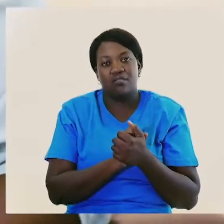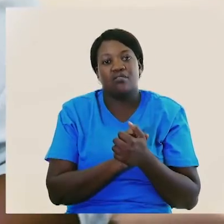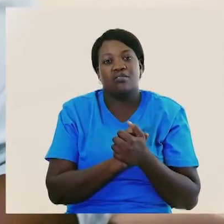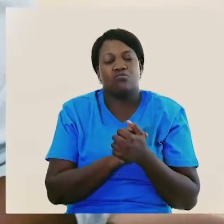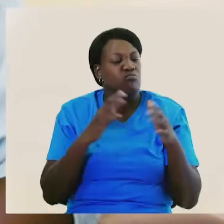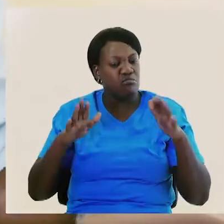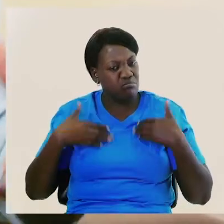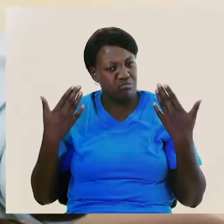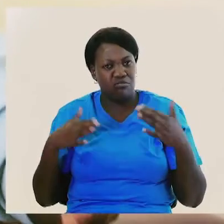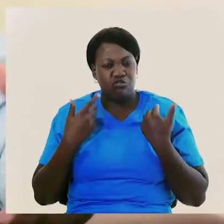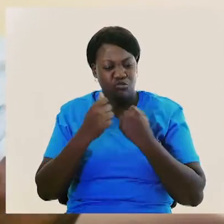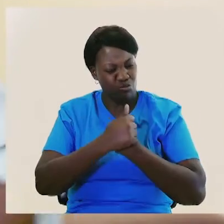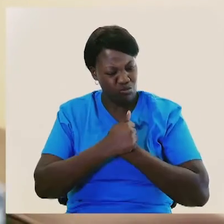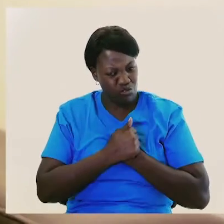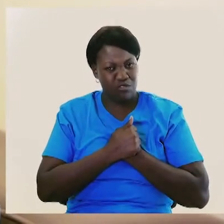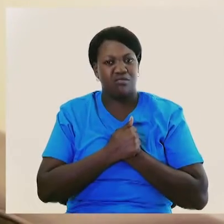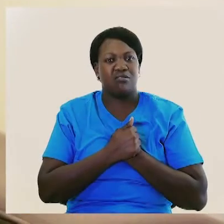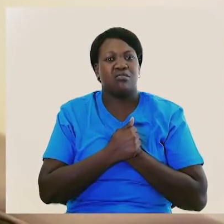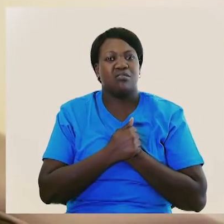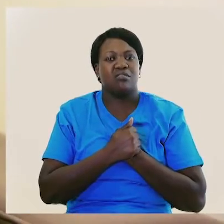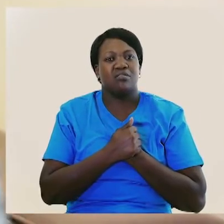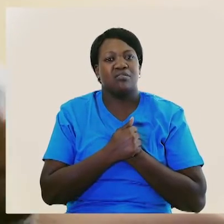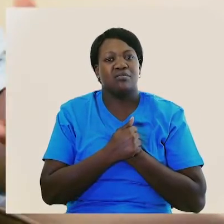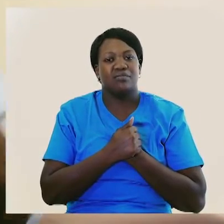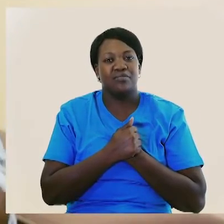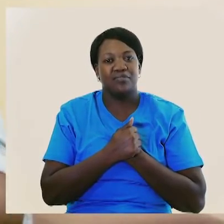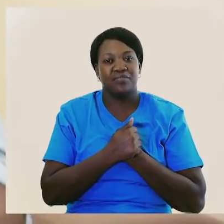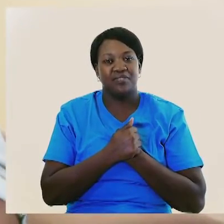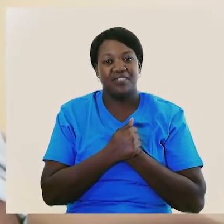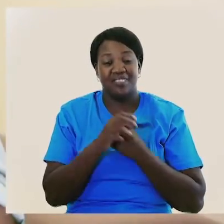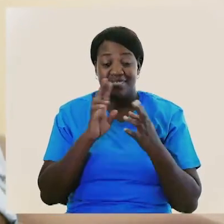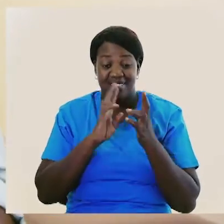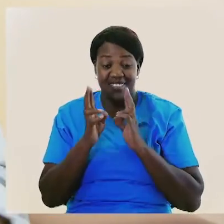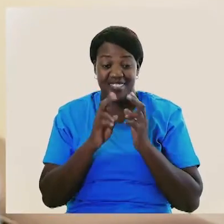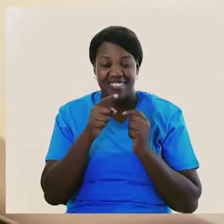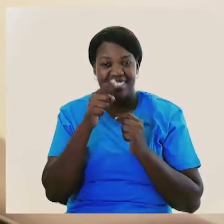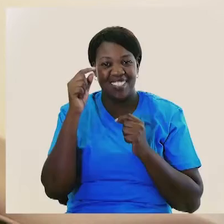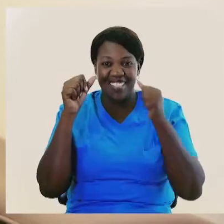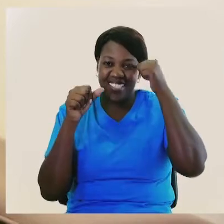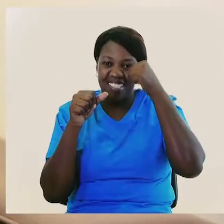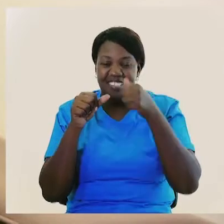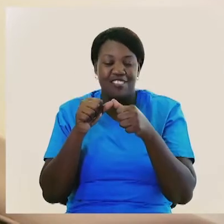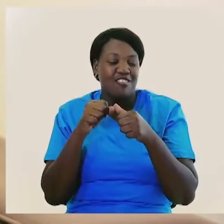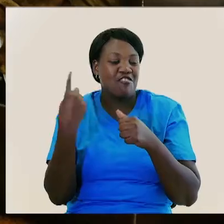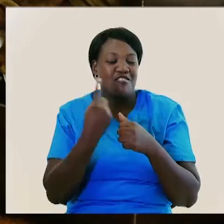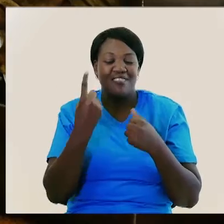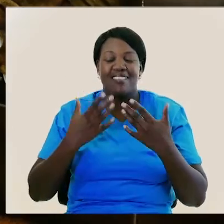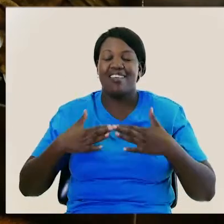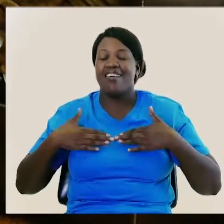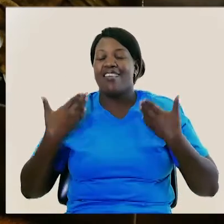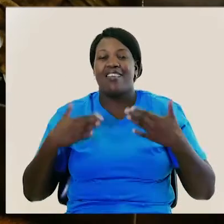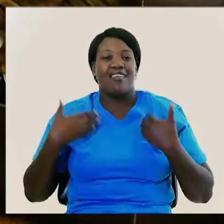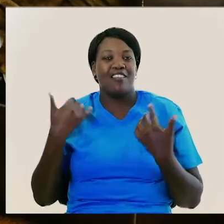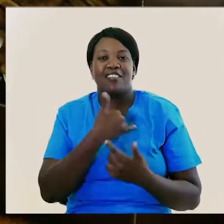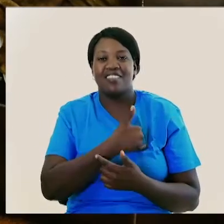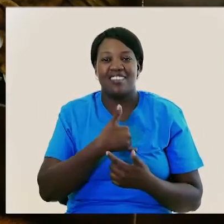your parents and to be associated with you. And as far as we can remember, you have brought us only joy. I mean,